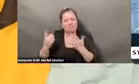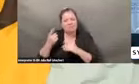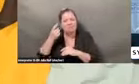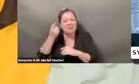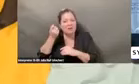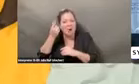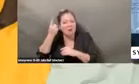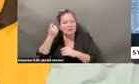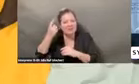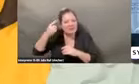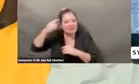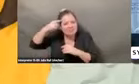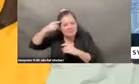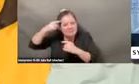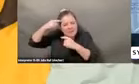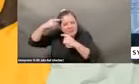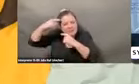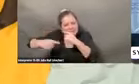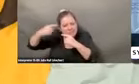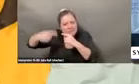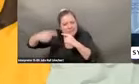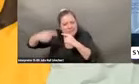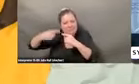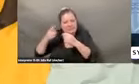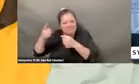providing feedback? If not, what would you recommend?